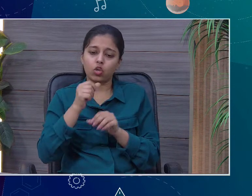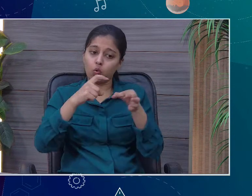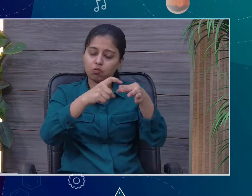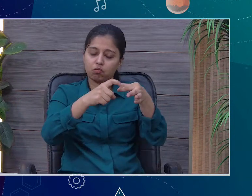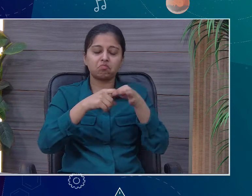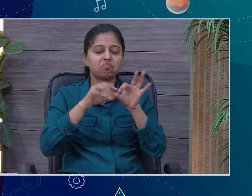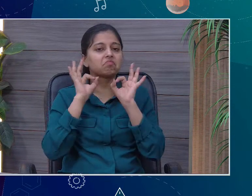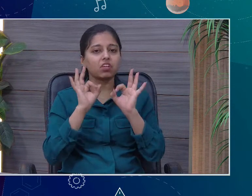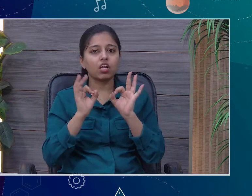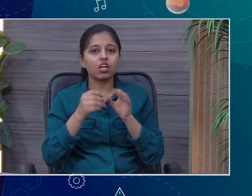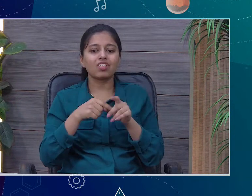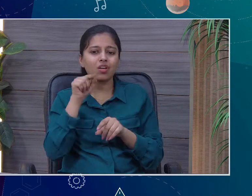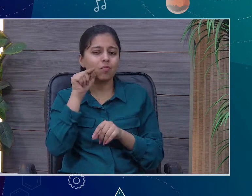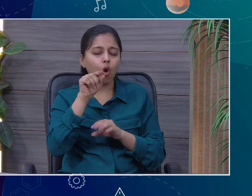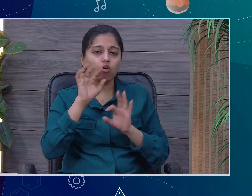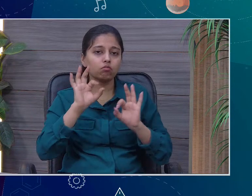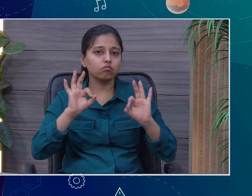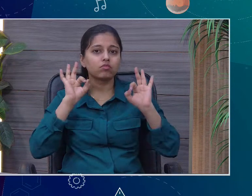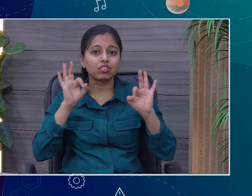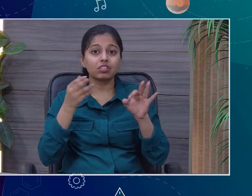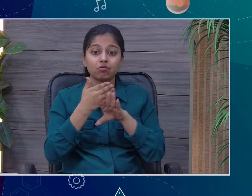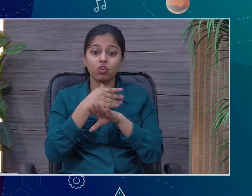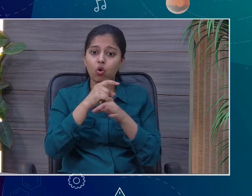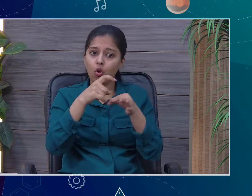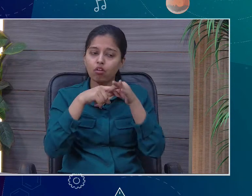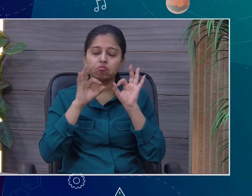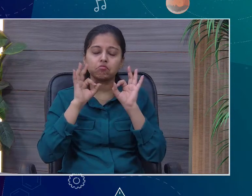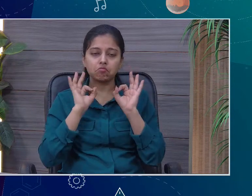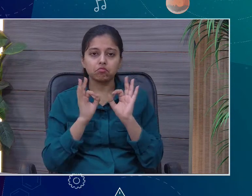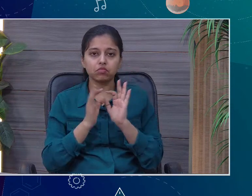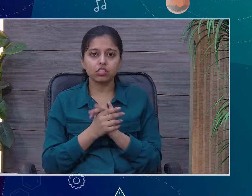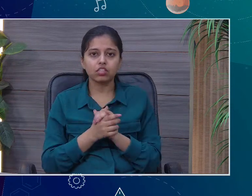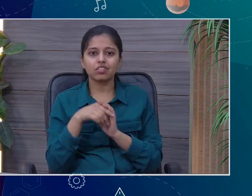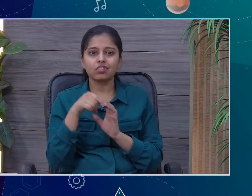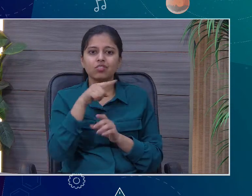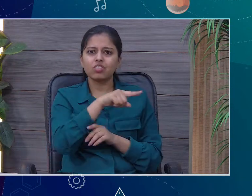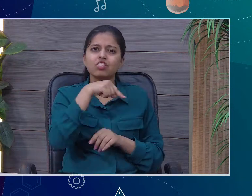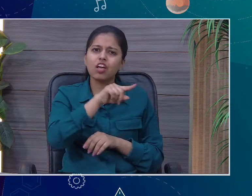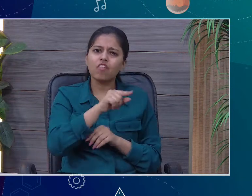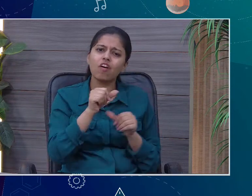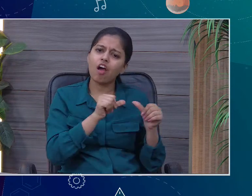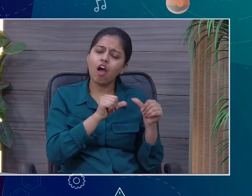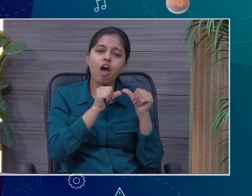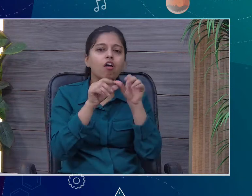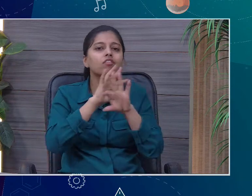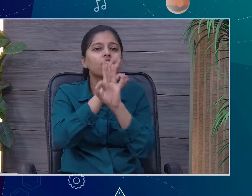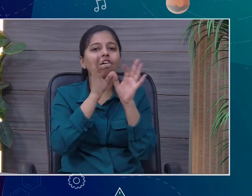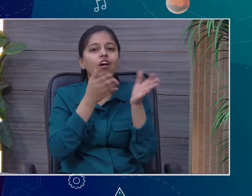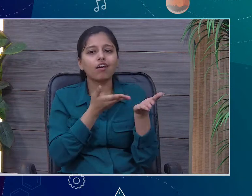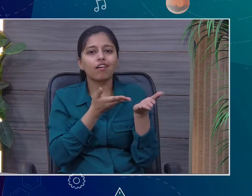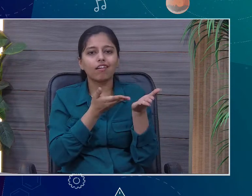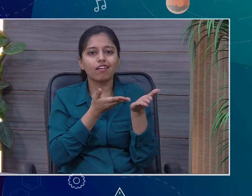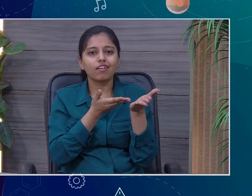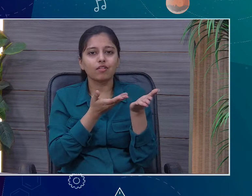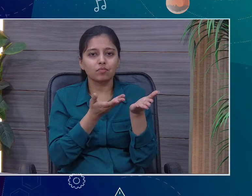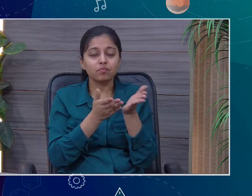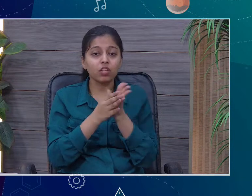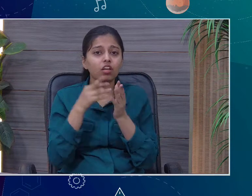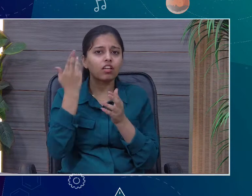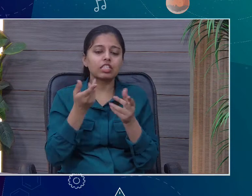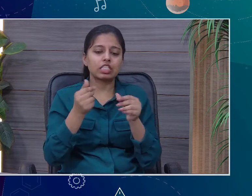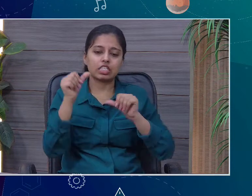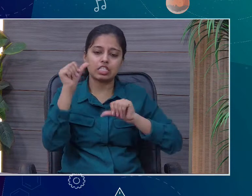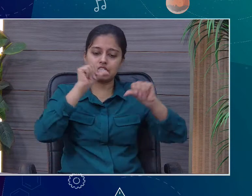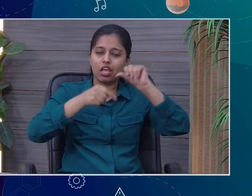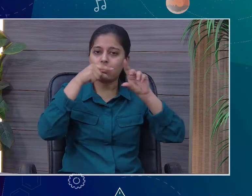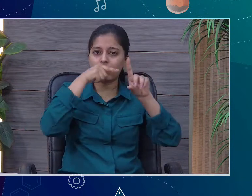very nice pointing that you have made, and you have answered it well as well, because in science we